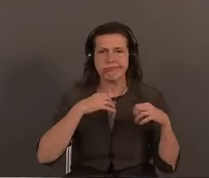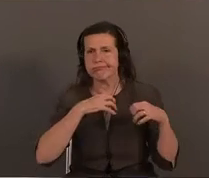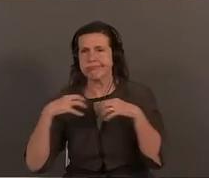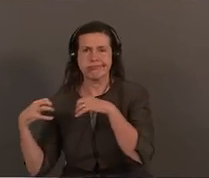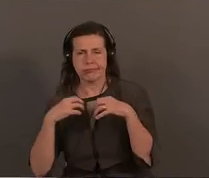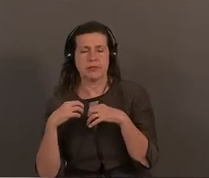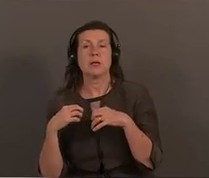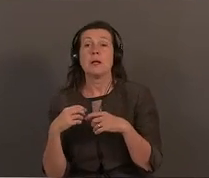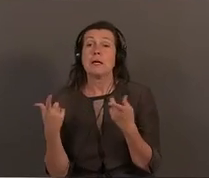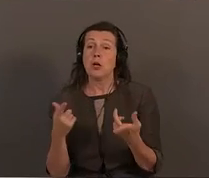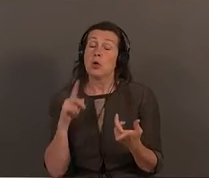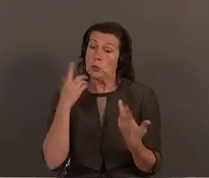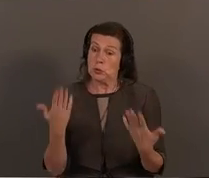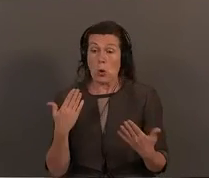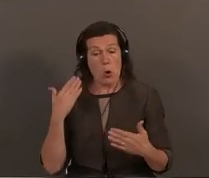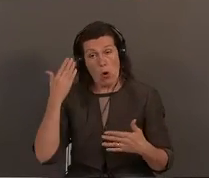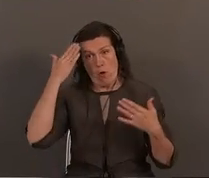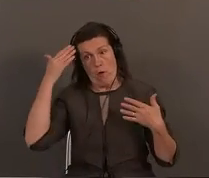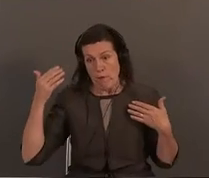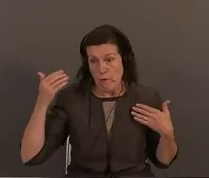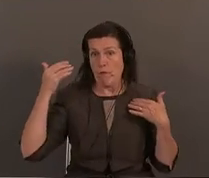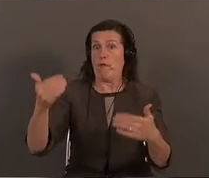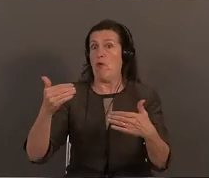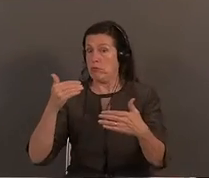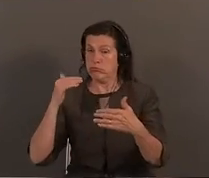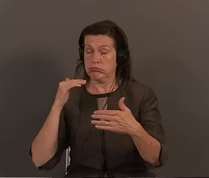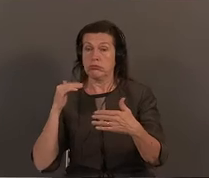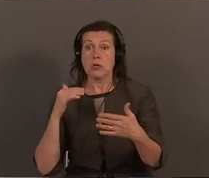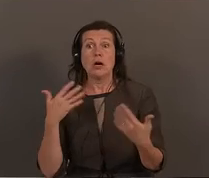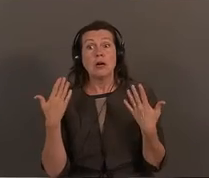I think that, you know, Europe in the 90s